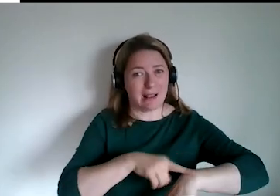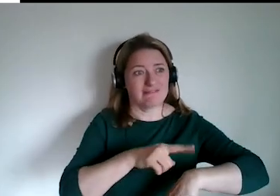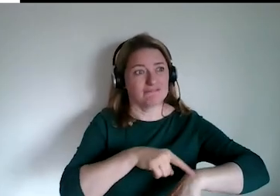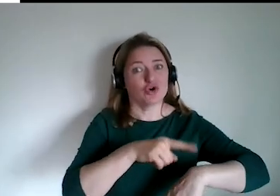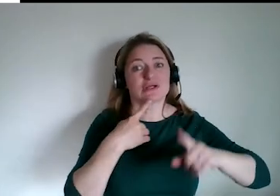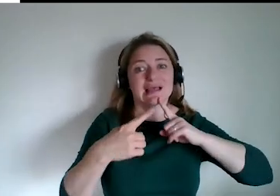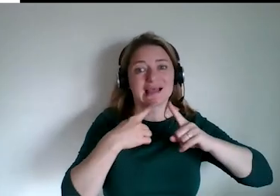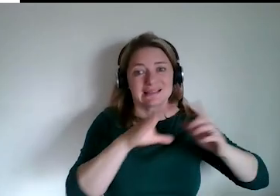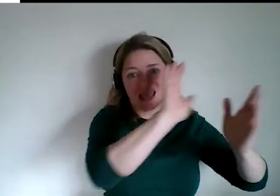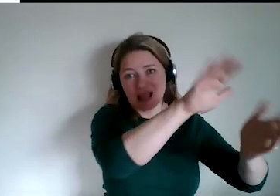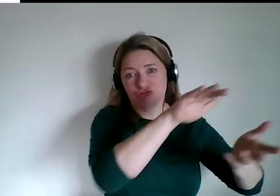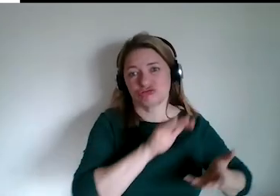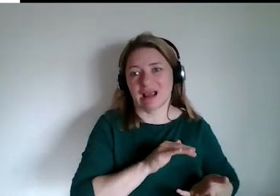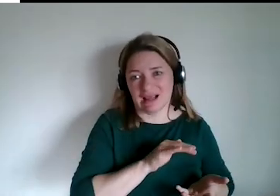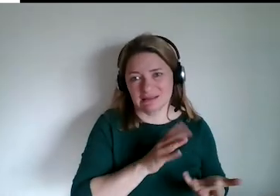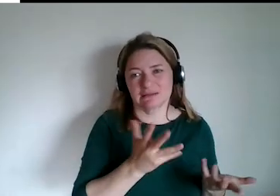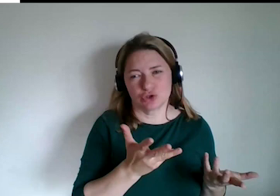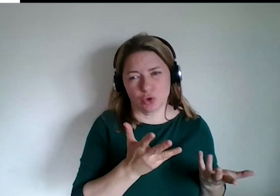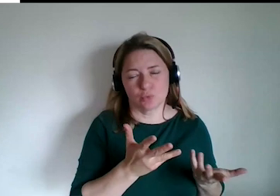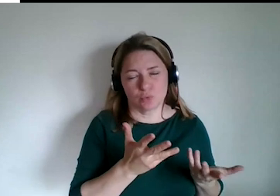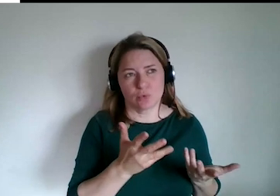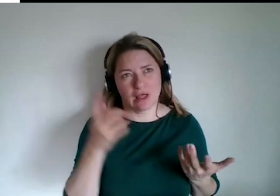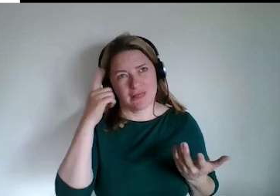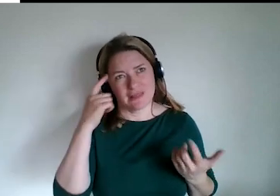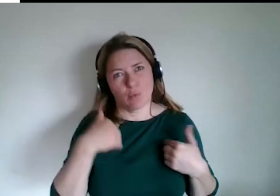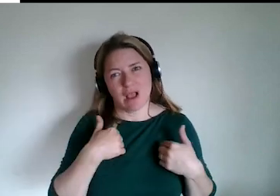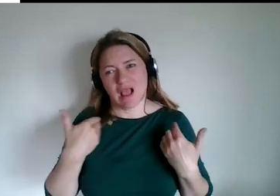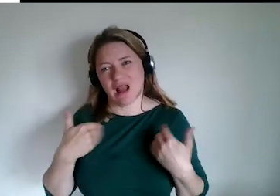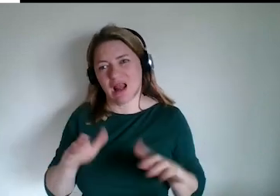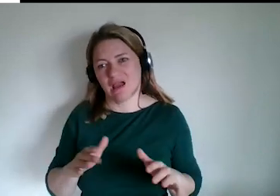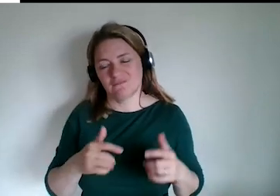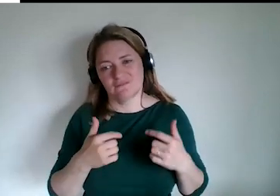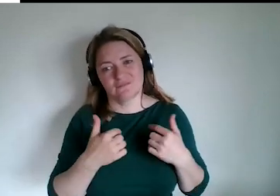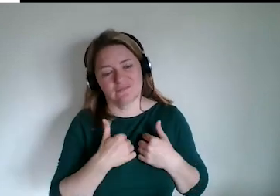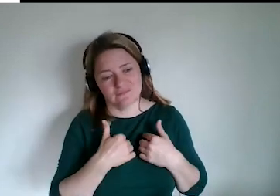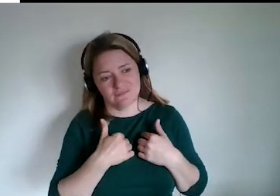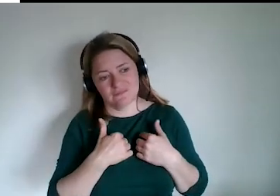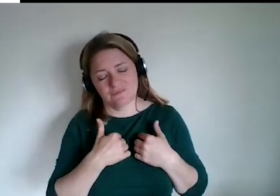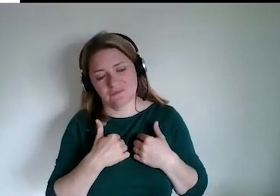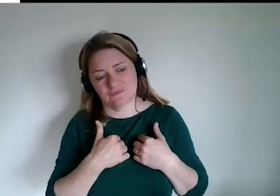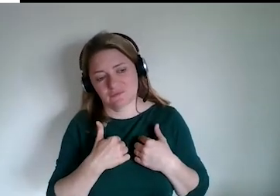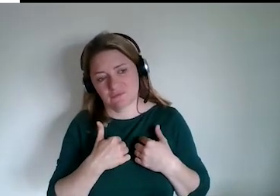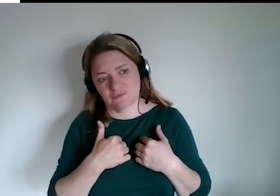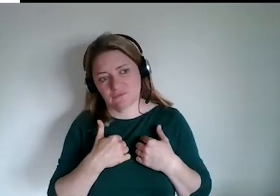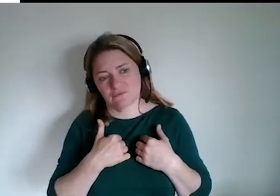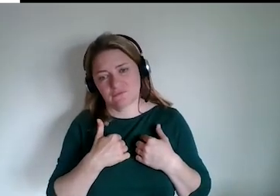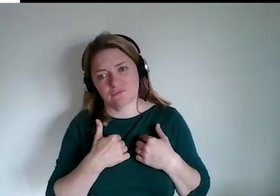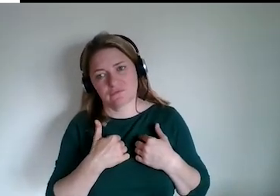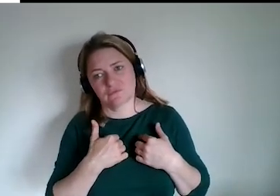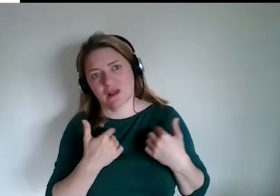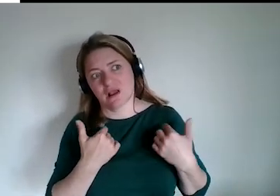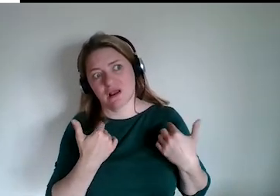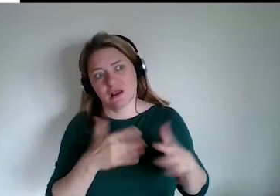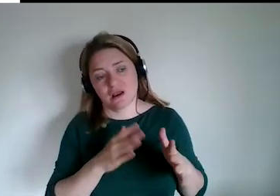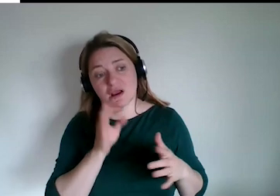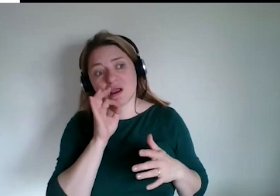think the lead time when I left, I don't know, you might know better, Jane. I think the lead time when I left for applying, having it